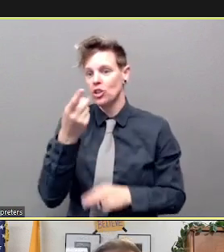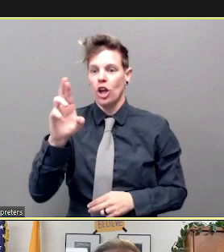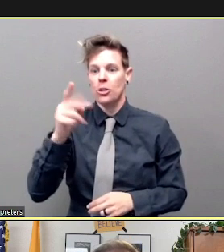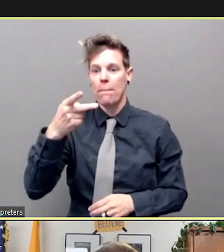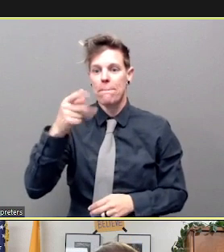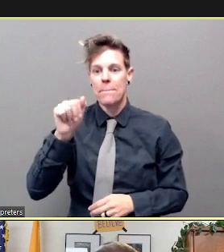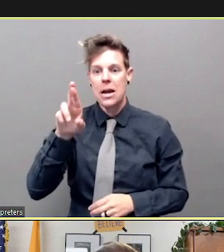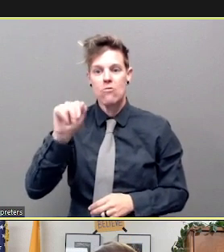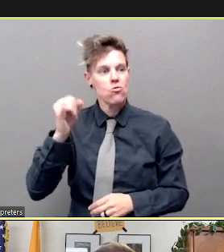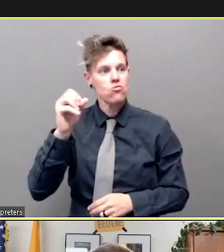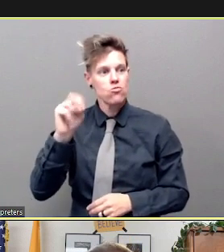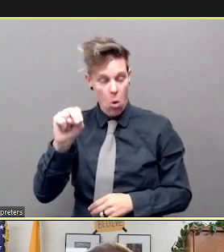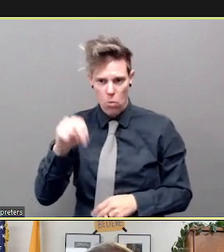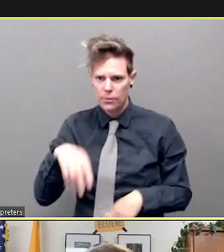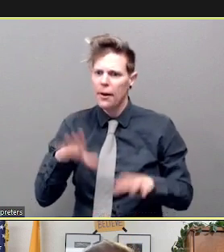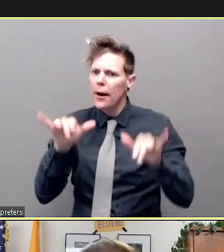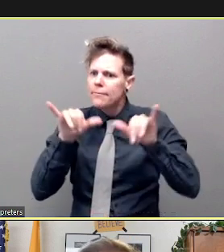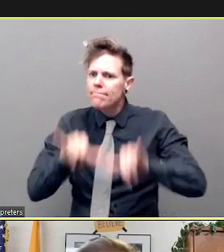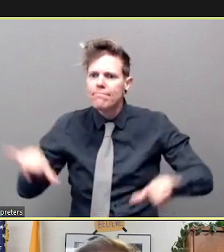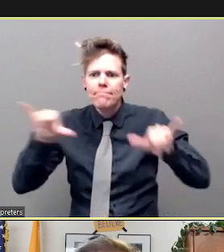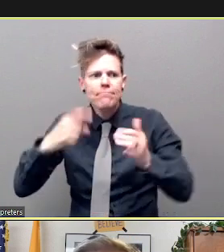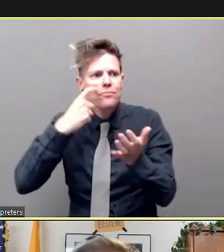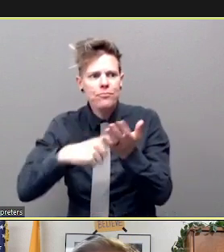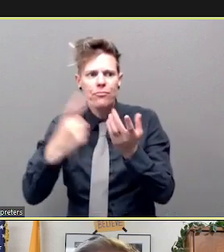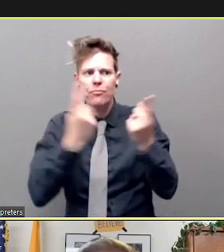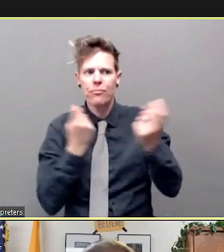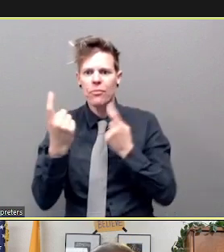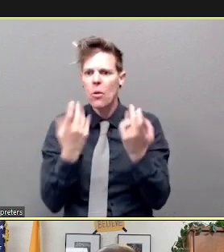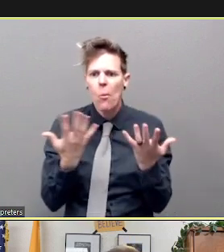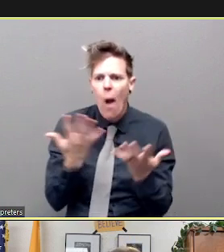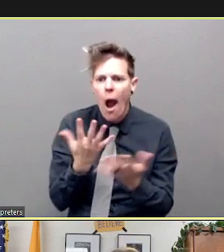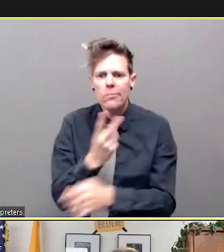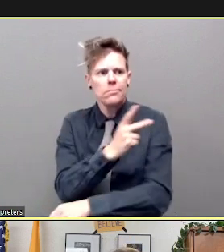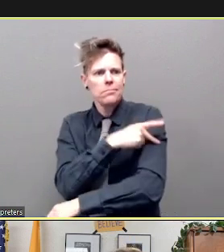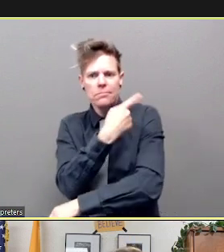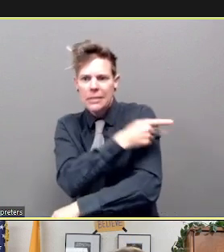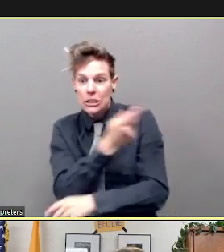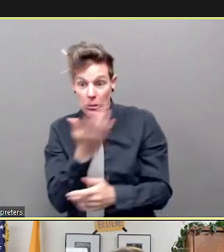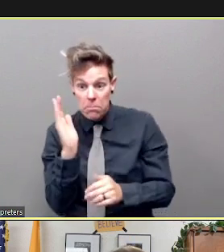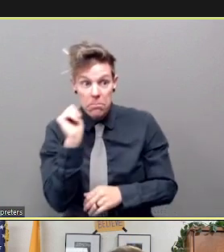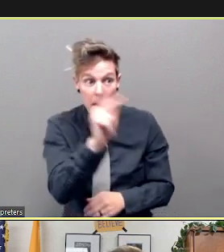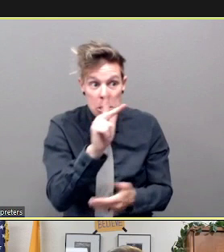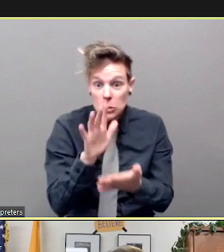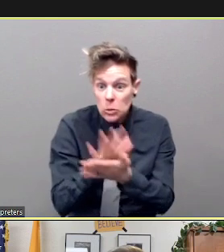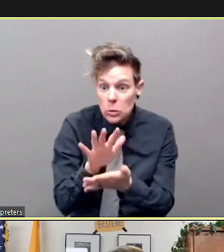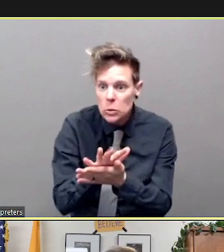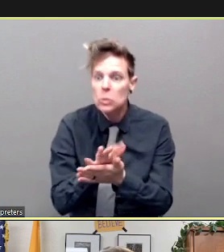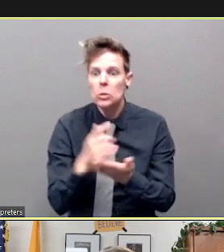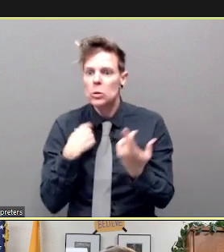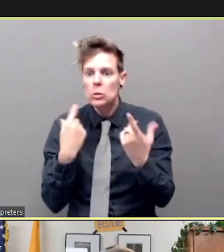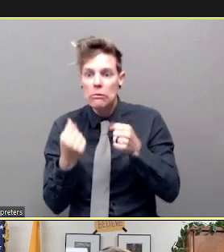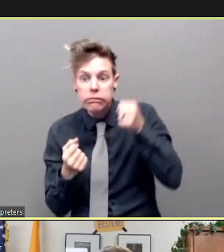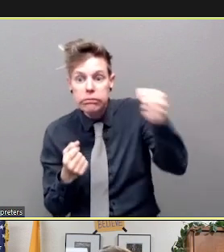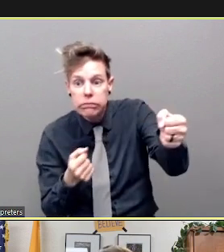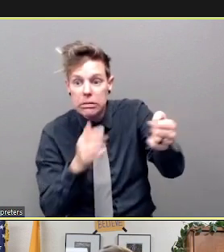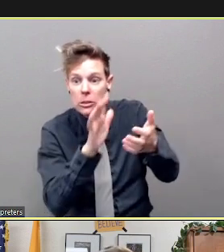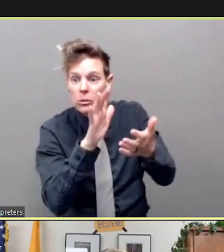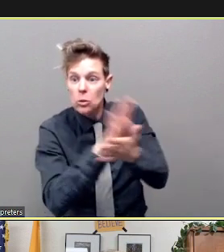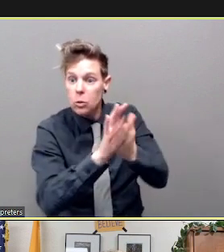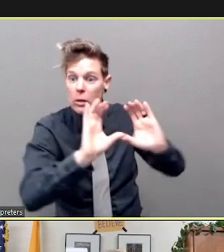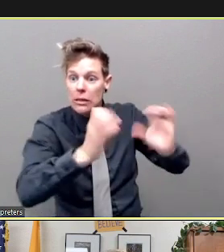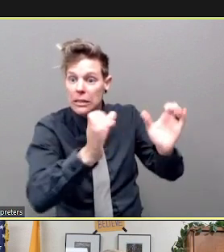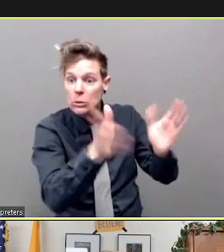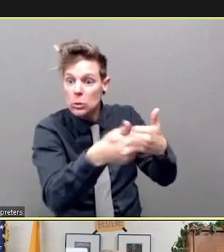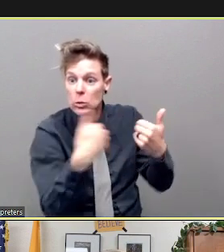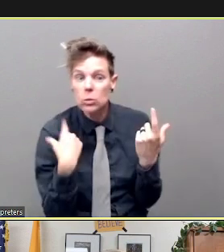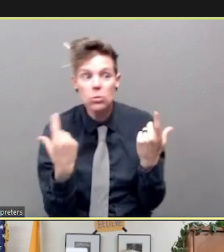vaccine recommendations for next year, school year. We have a committee, an advisory committee of specialists that get together